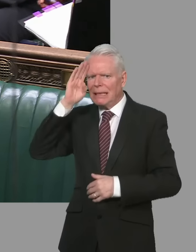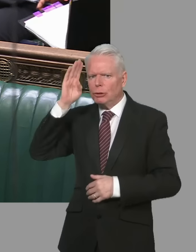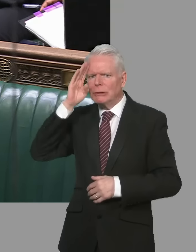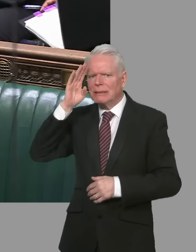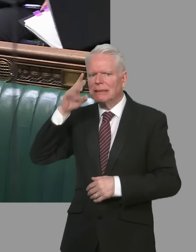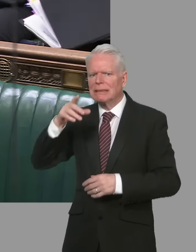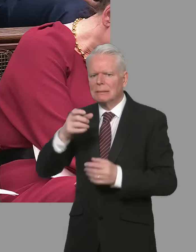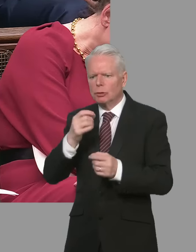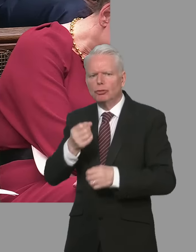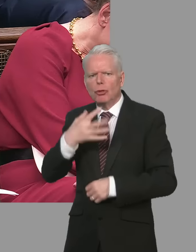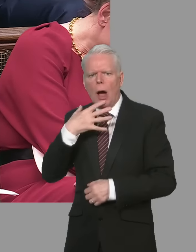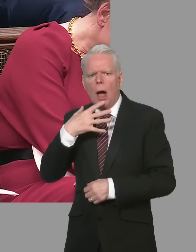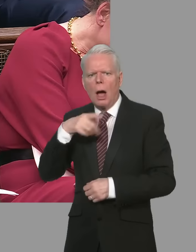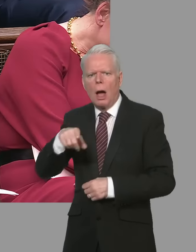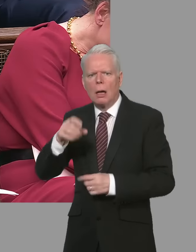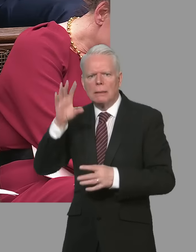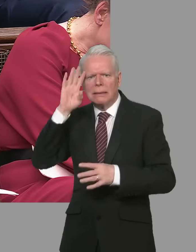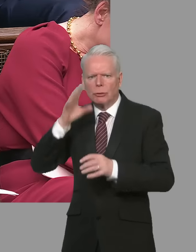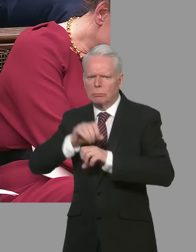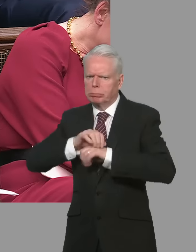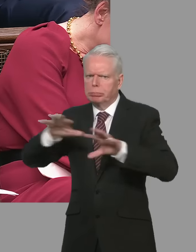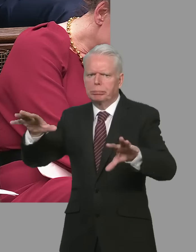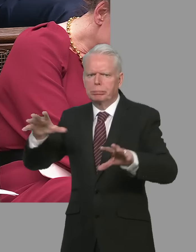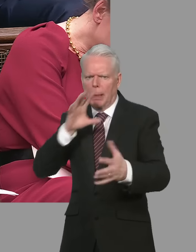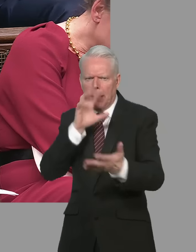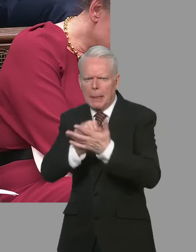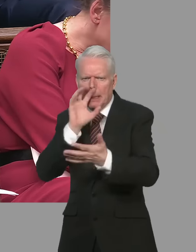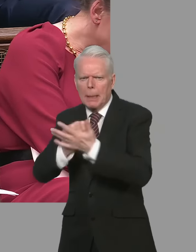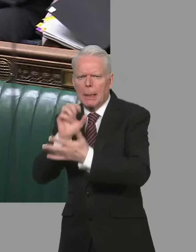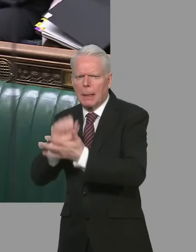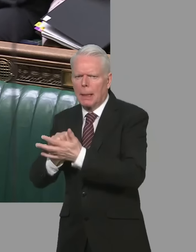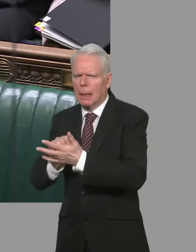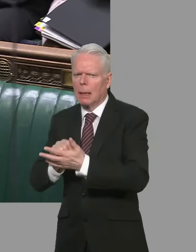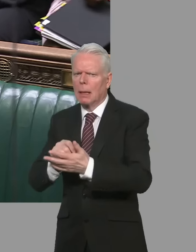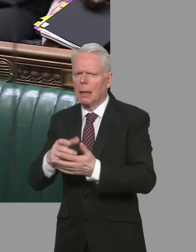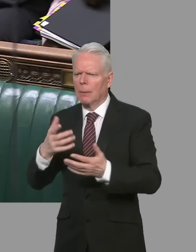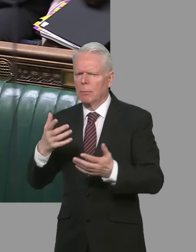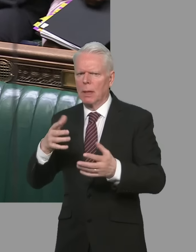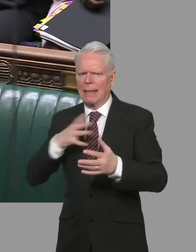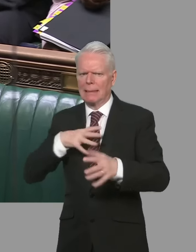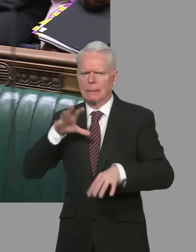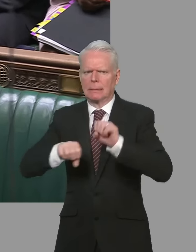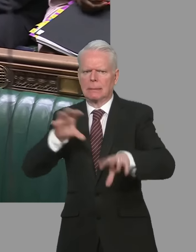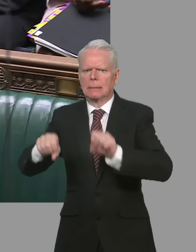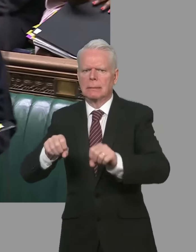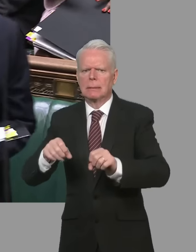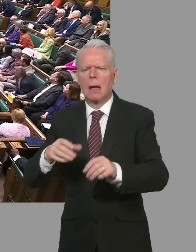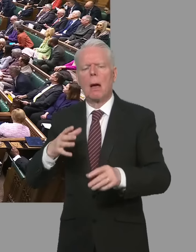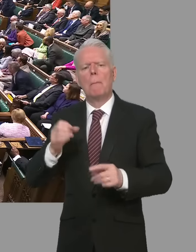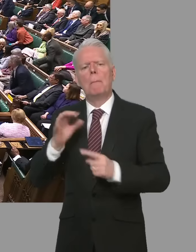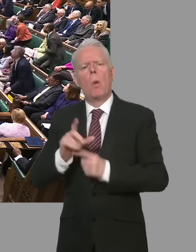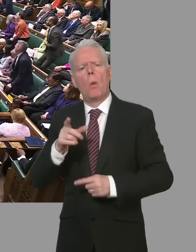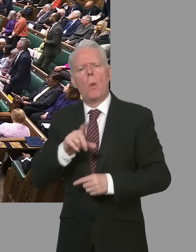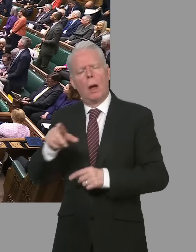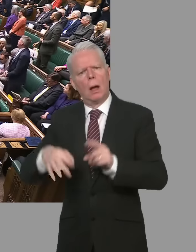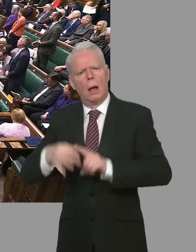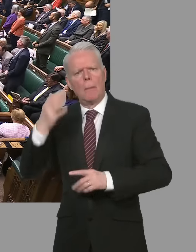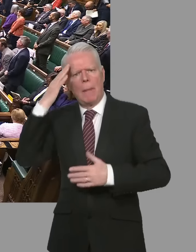with almost $26 million for Stoke-on-Trent. I'll ask the Health Minister to discuss her important work with her. Peter